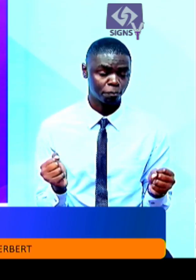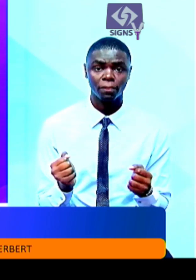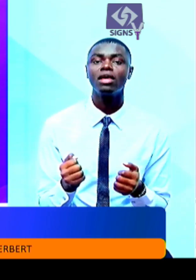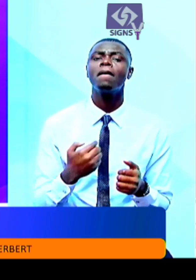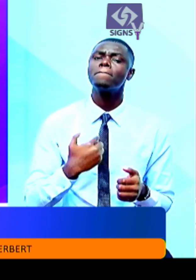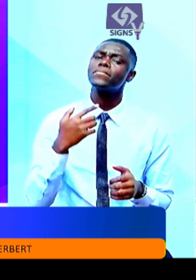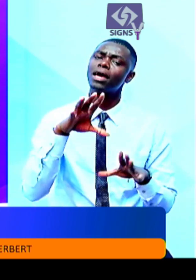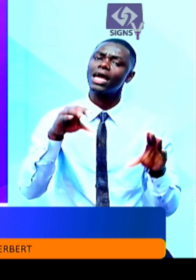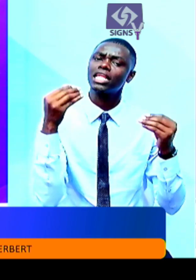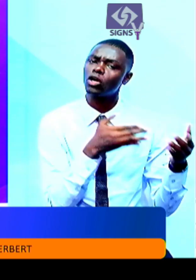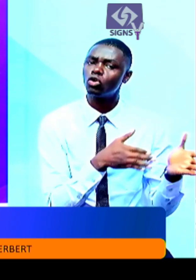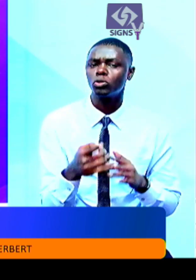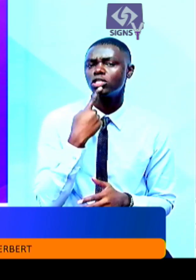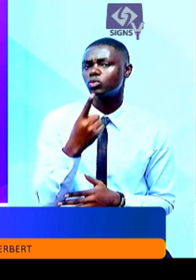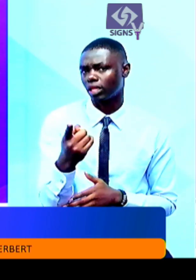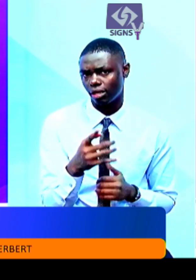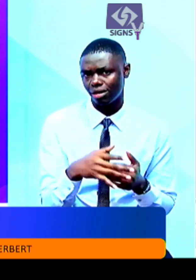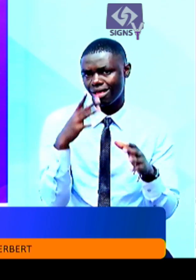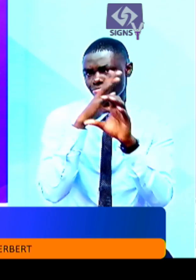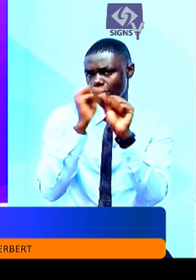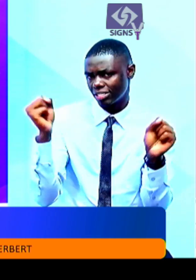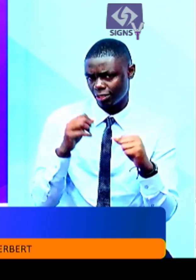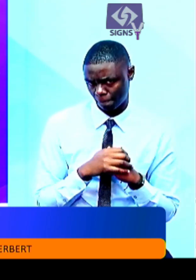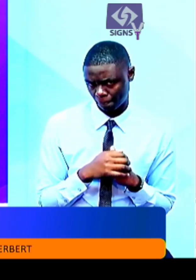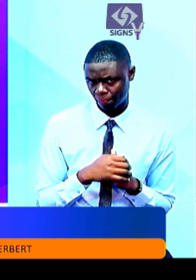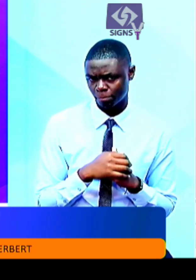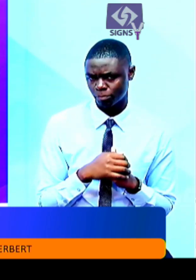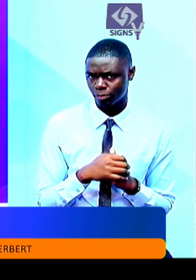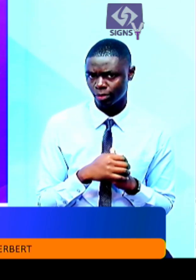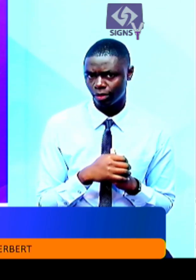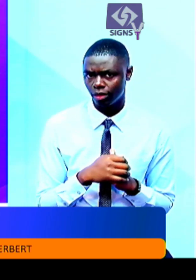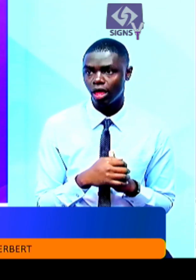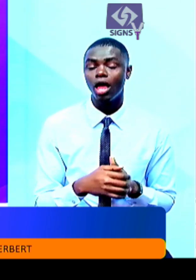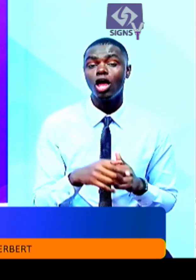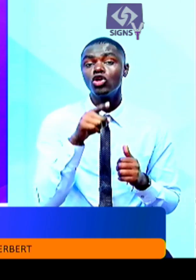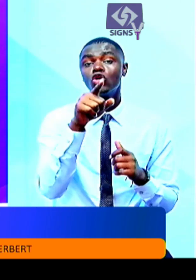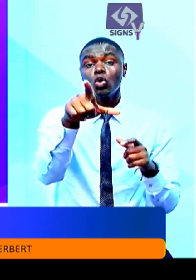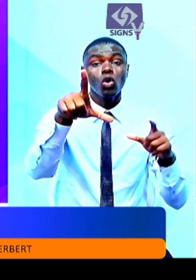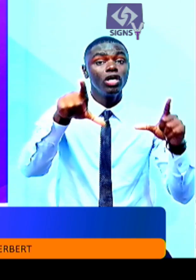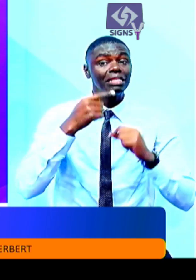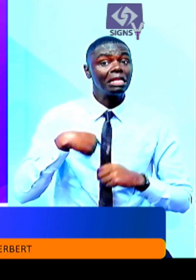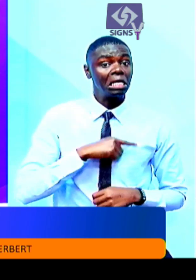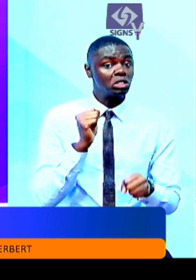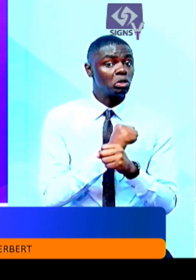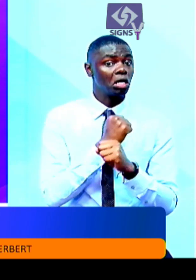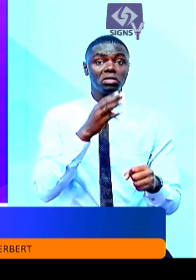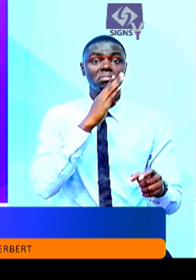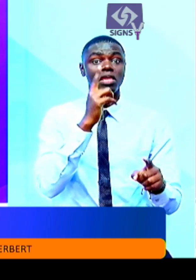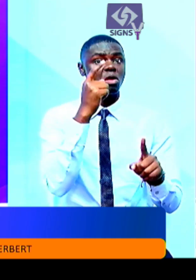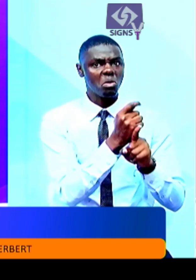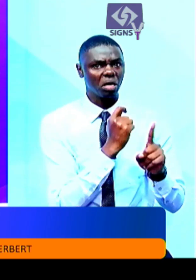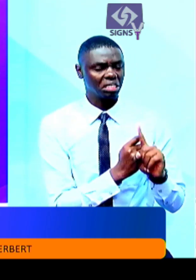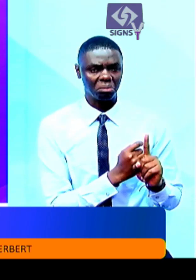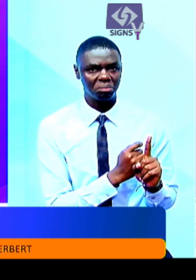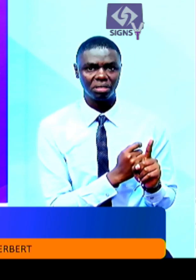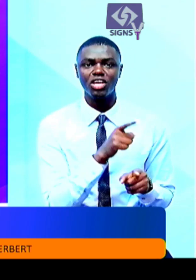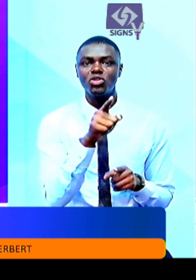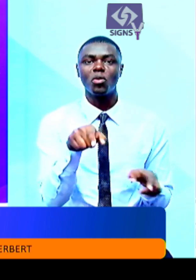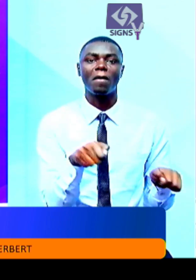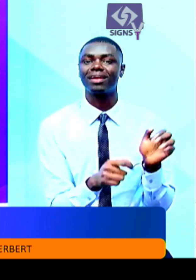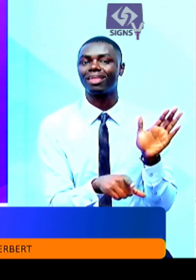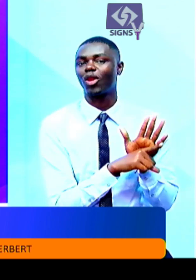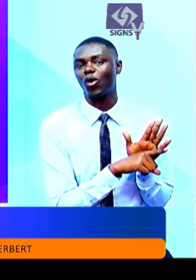take this chance again to tell the president that you telling us you cannot be one term, you are breaking